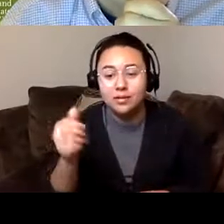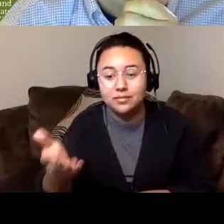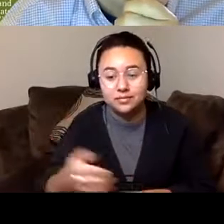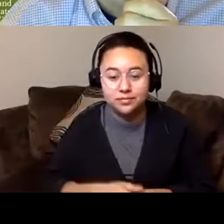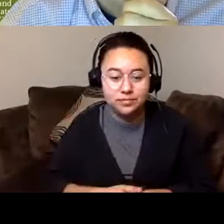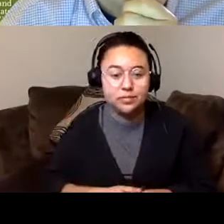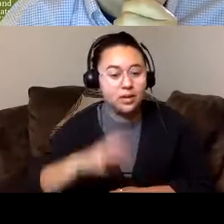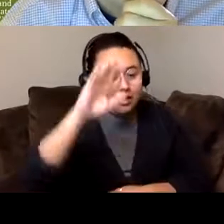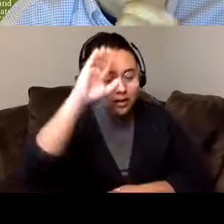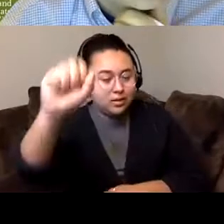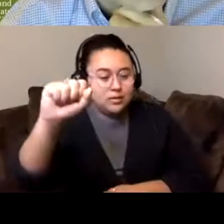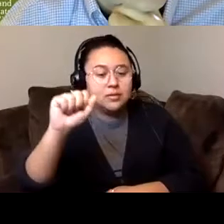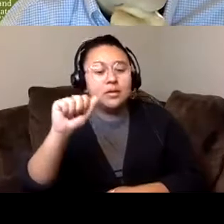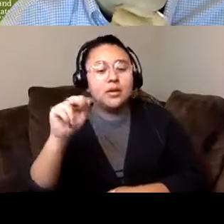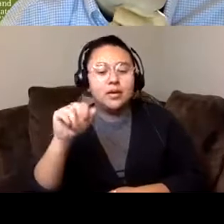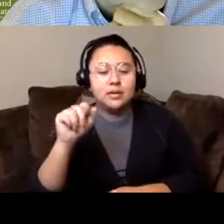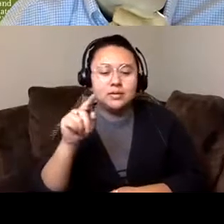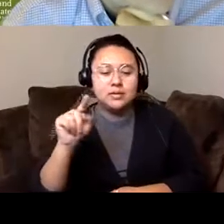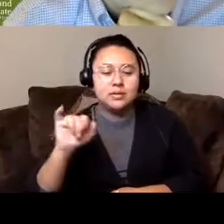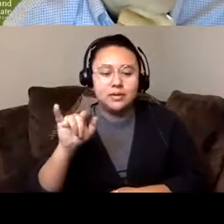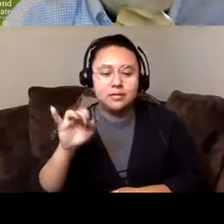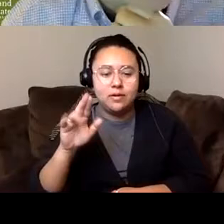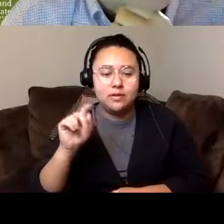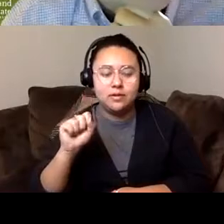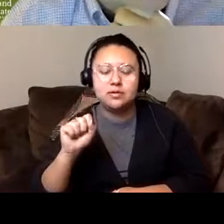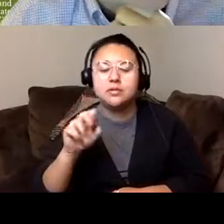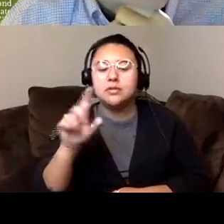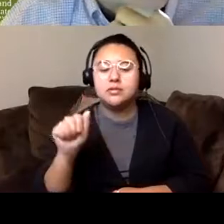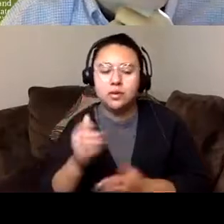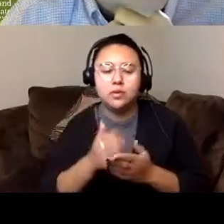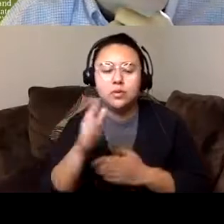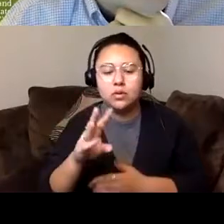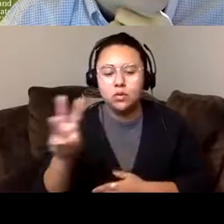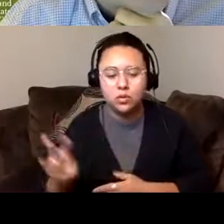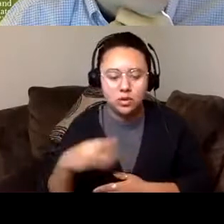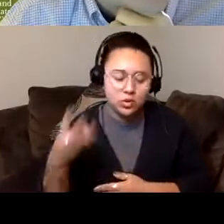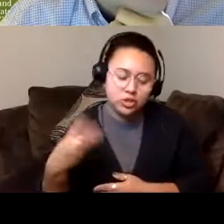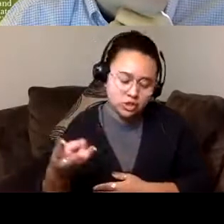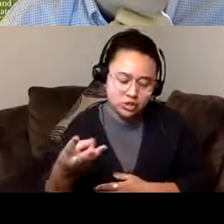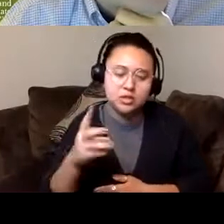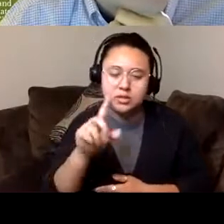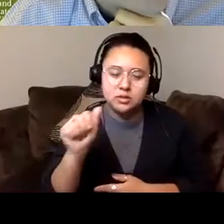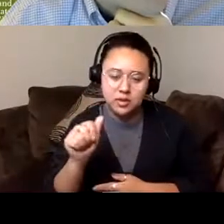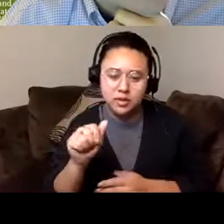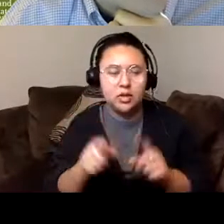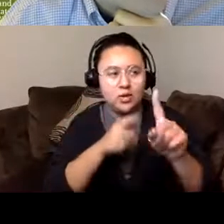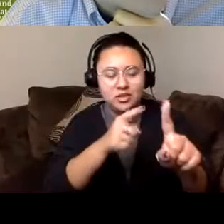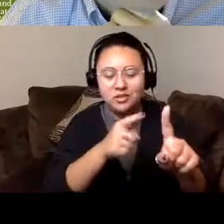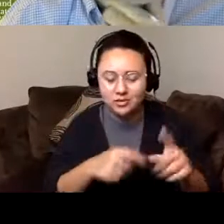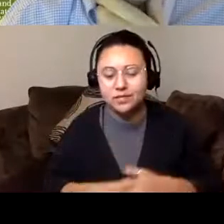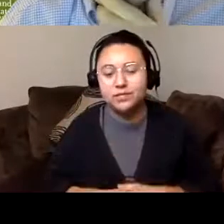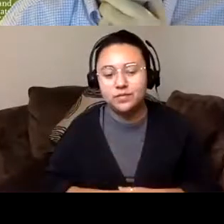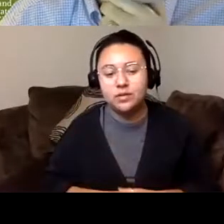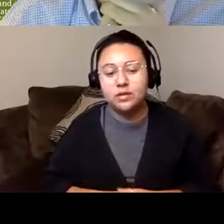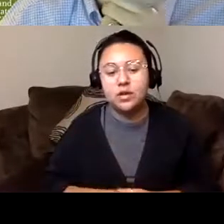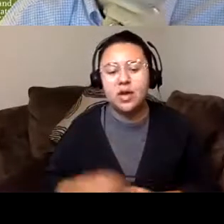Yes. Hi, Anna Zivarts here, Disability Rights Washington Disability Mobility Initiative. And I think, you know, what's exciting to me